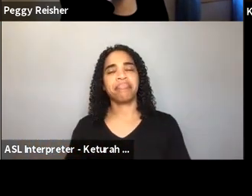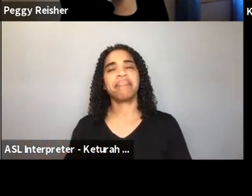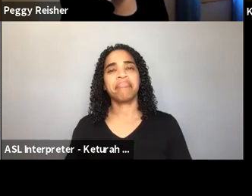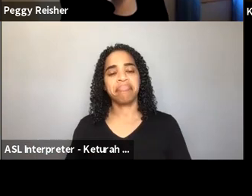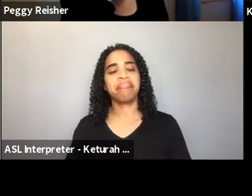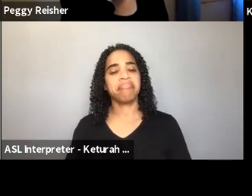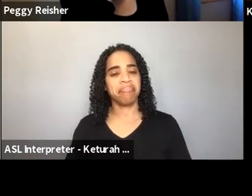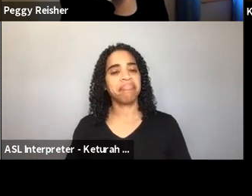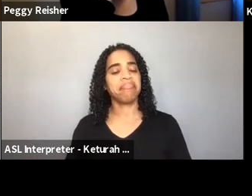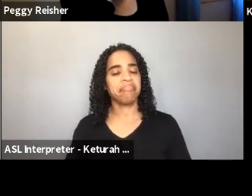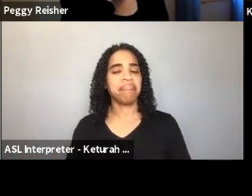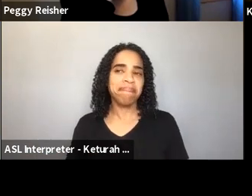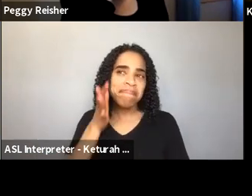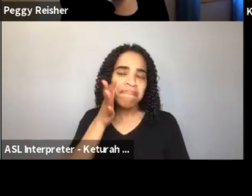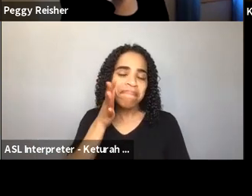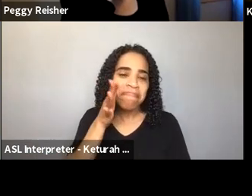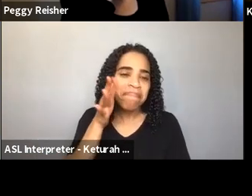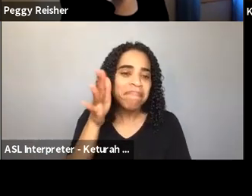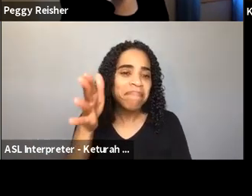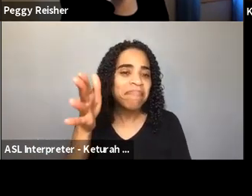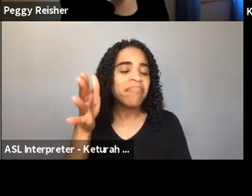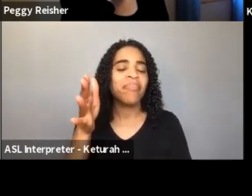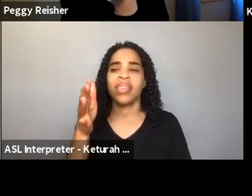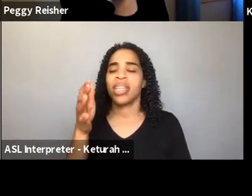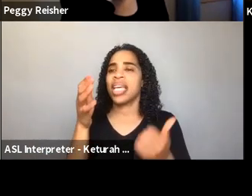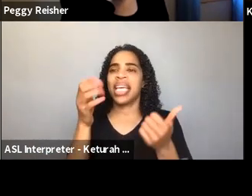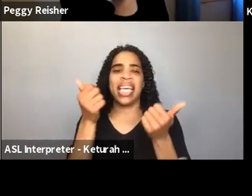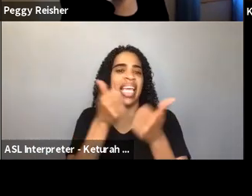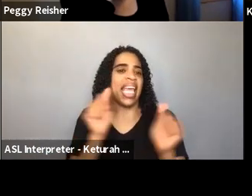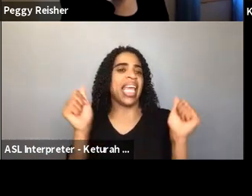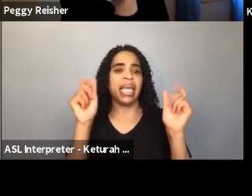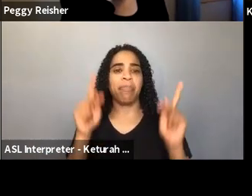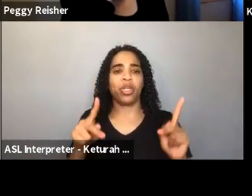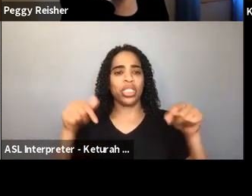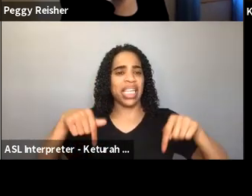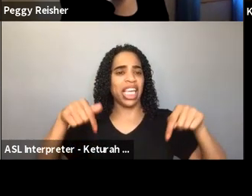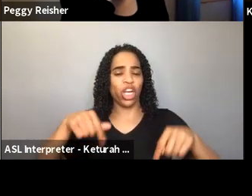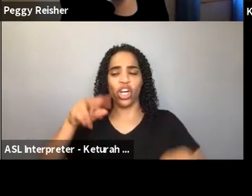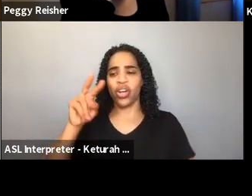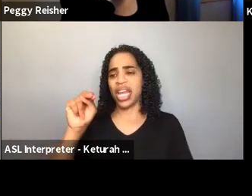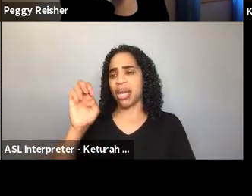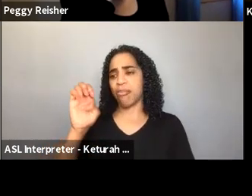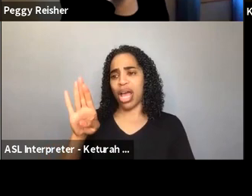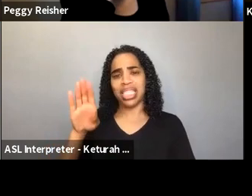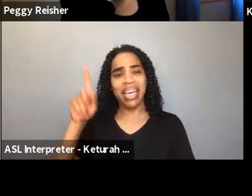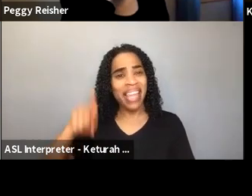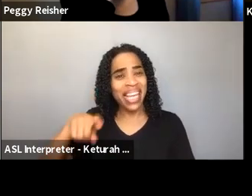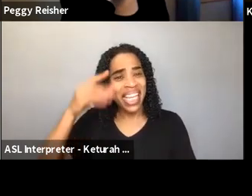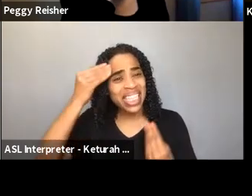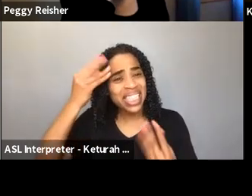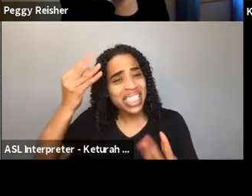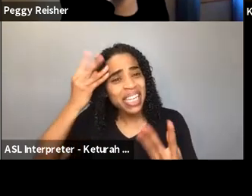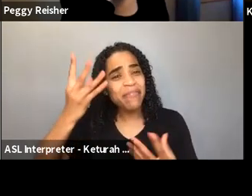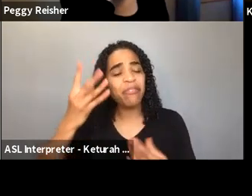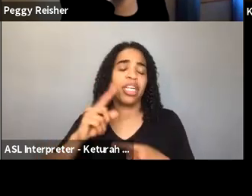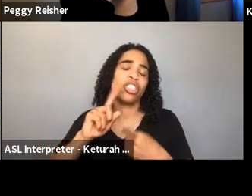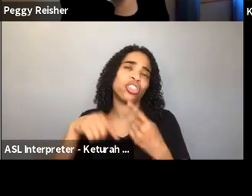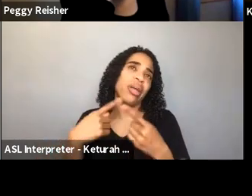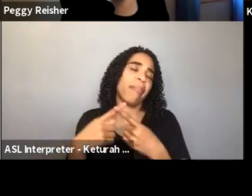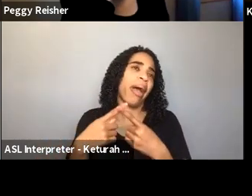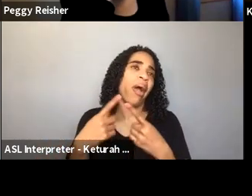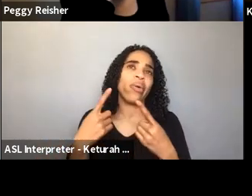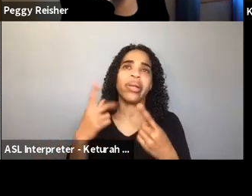there is going to become a time when any Nebraskan that needs to find information out about